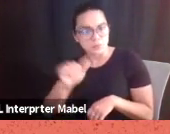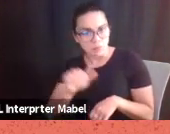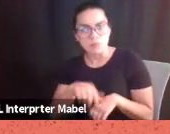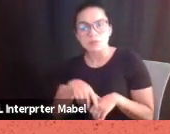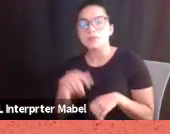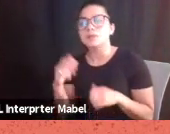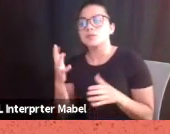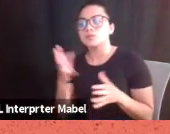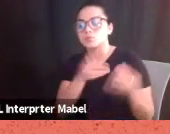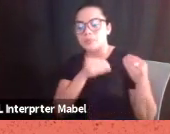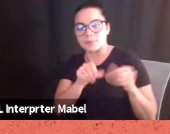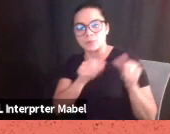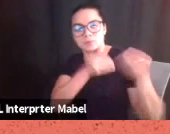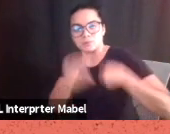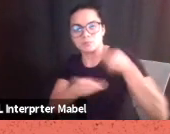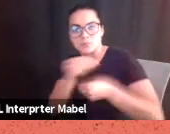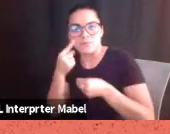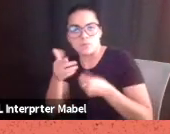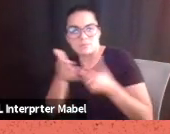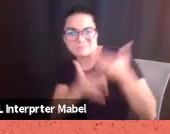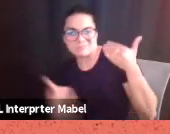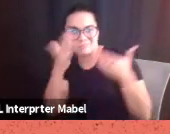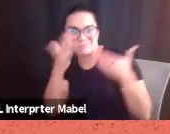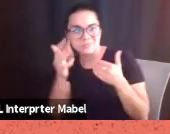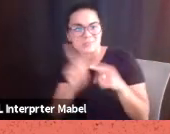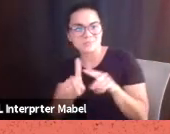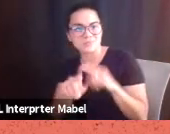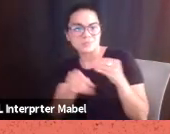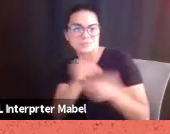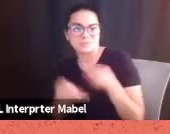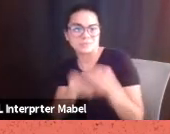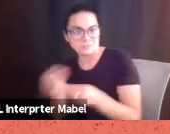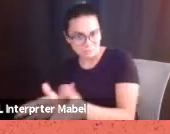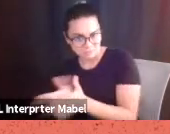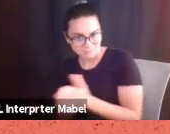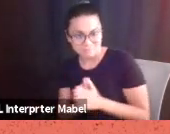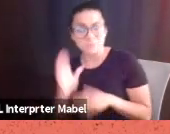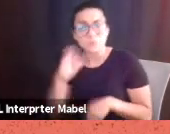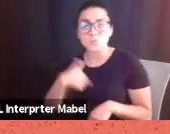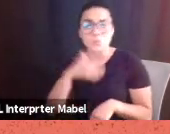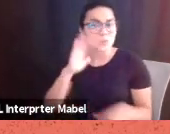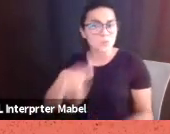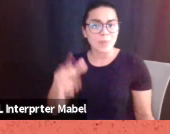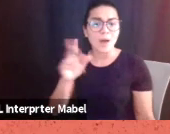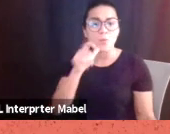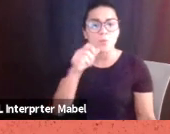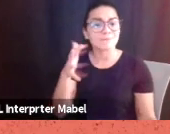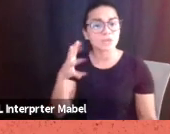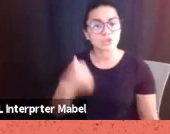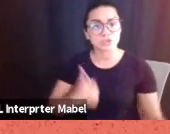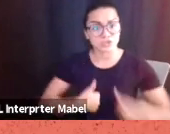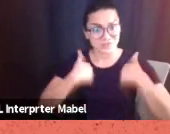generations. We know that those who have survived sexual violence are inherently powerful and